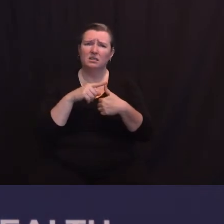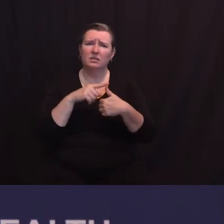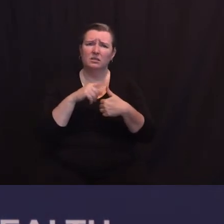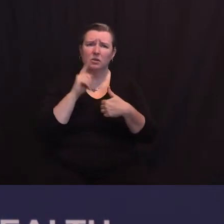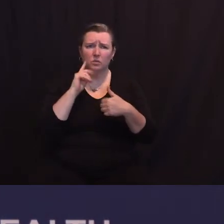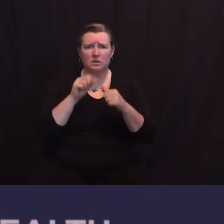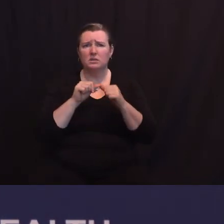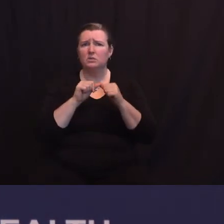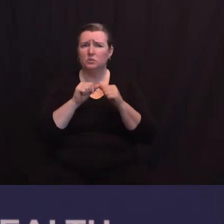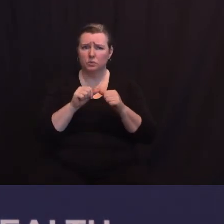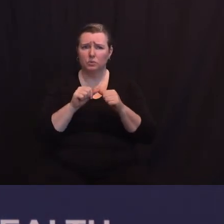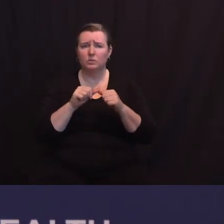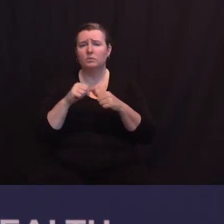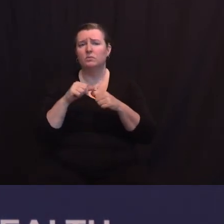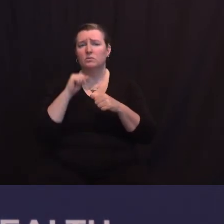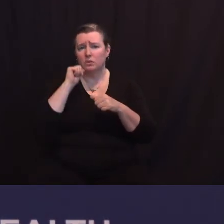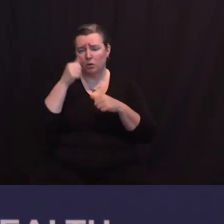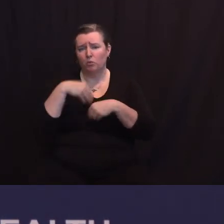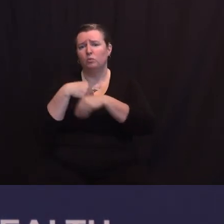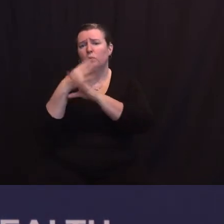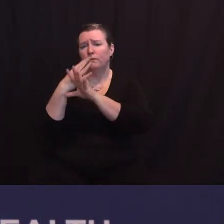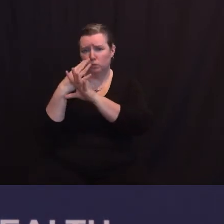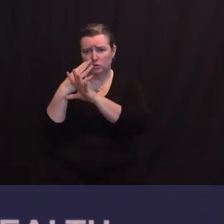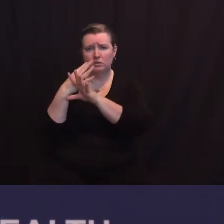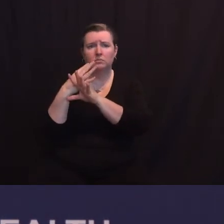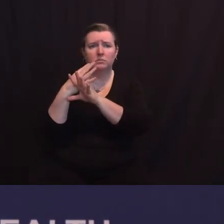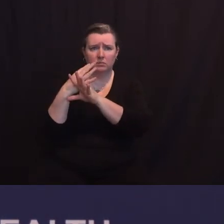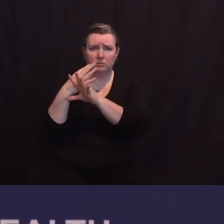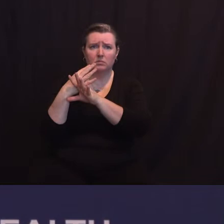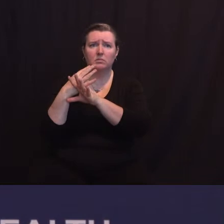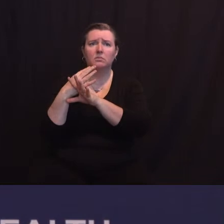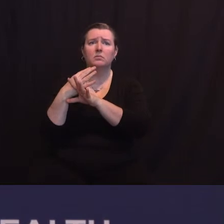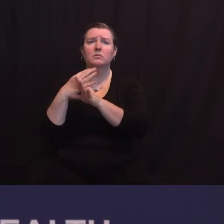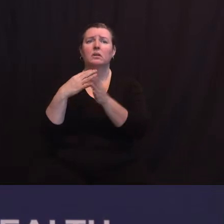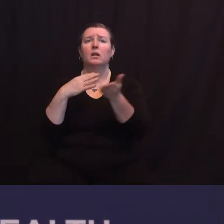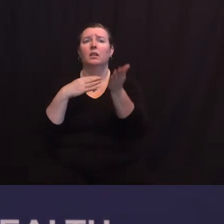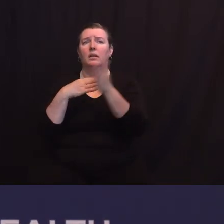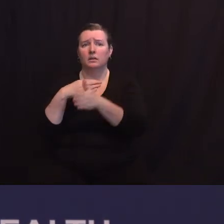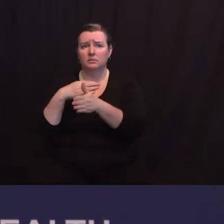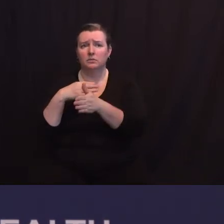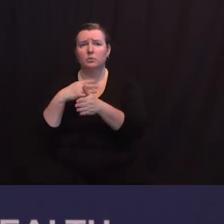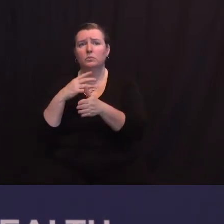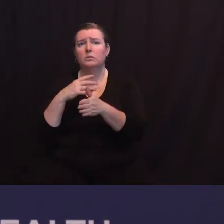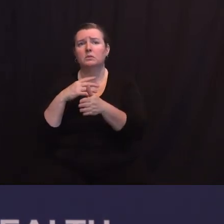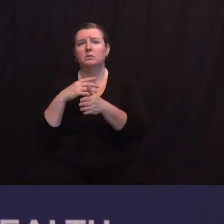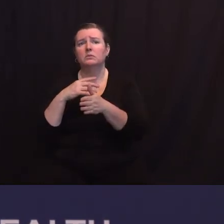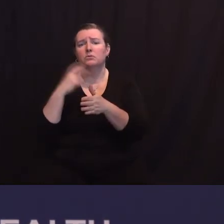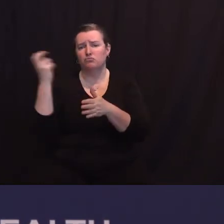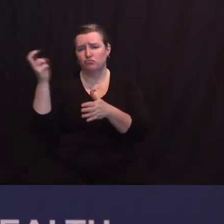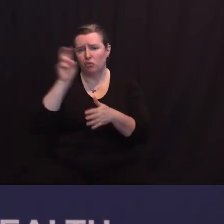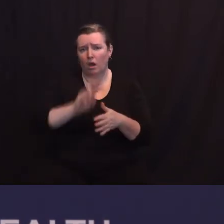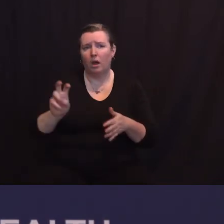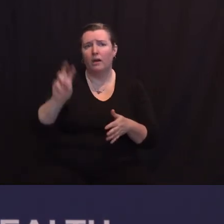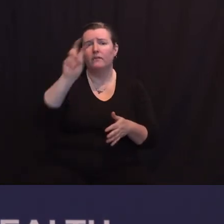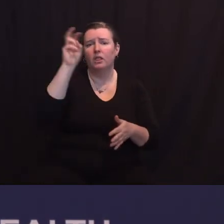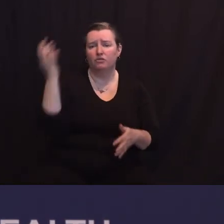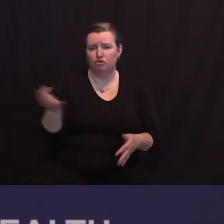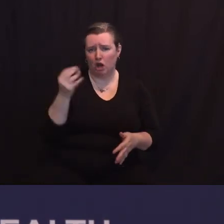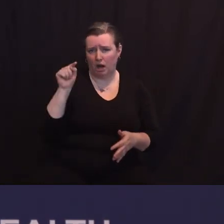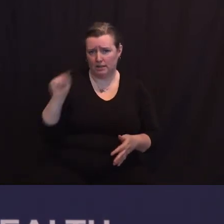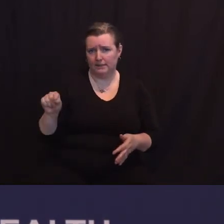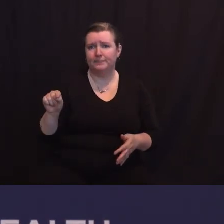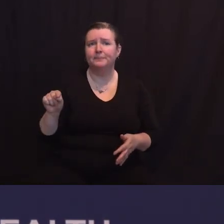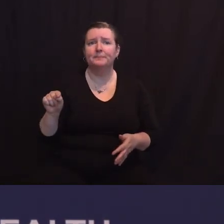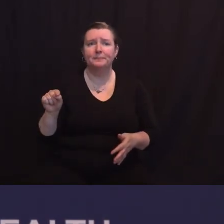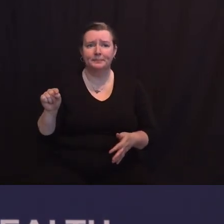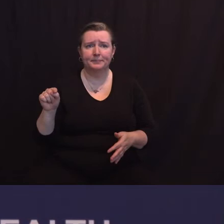virtual tomorrow, and we'll be on the road on Friday. I looked at our tentative